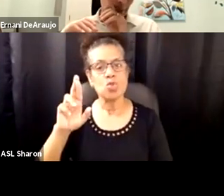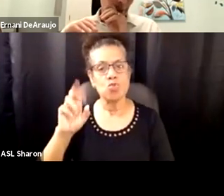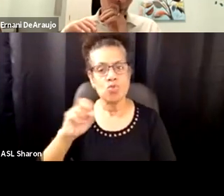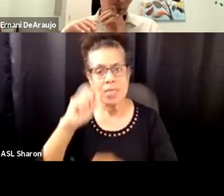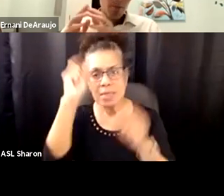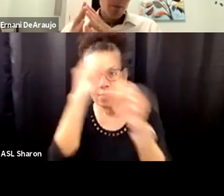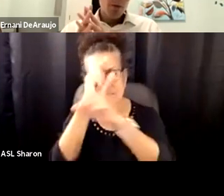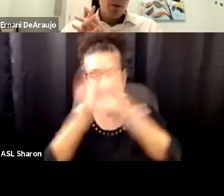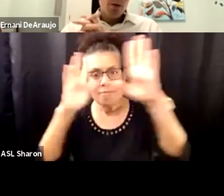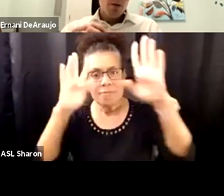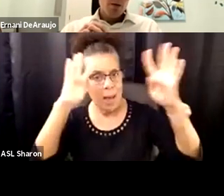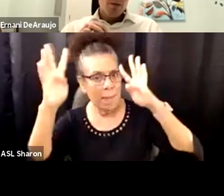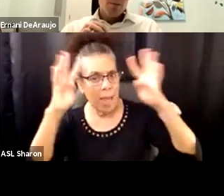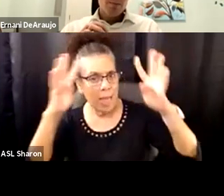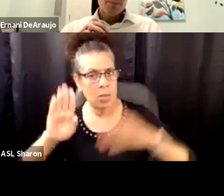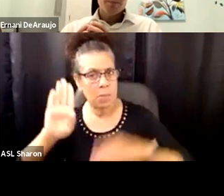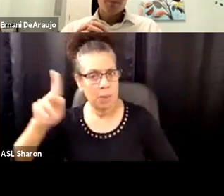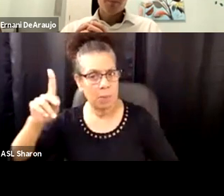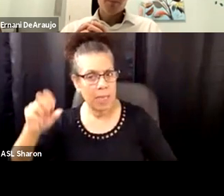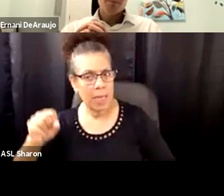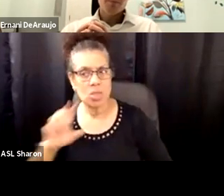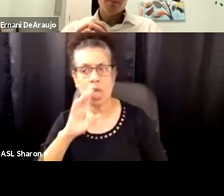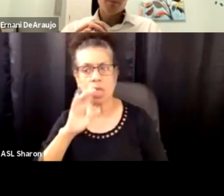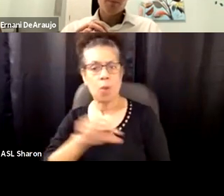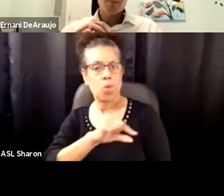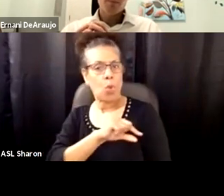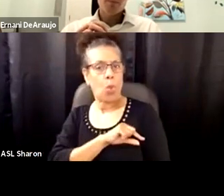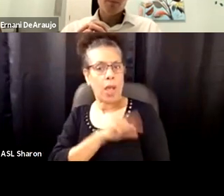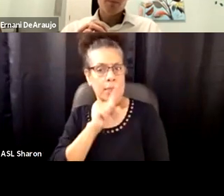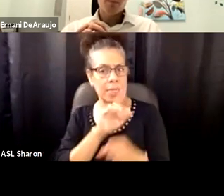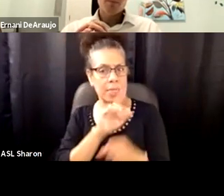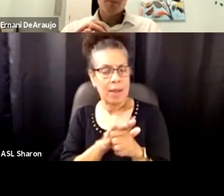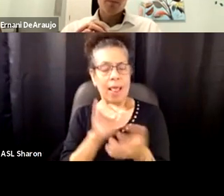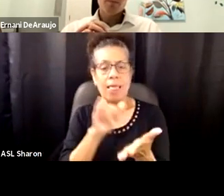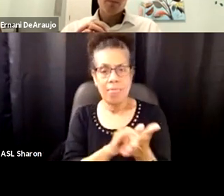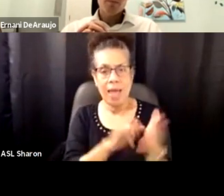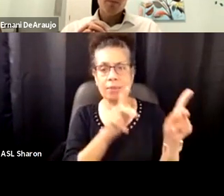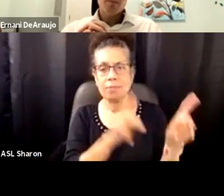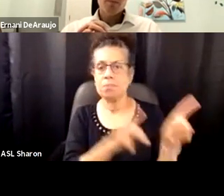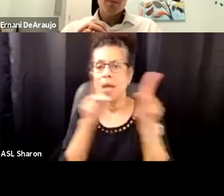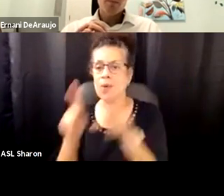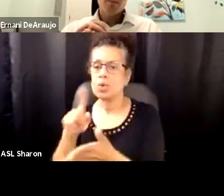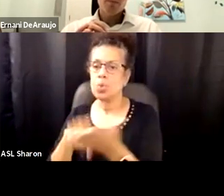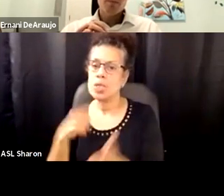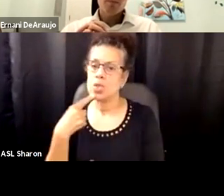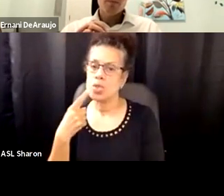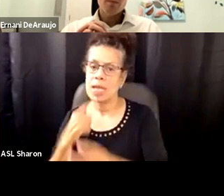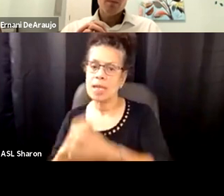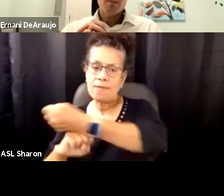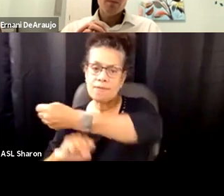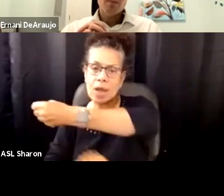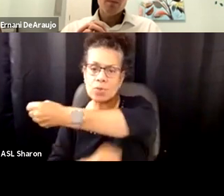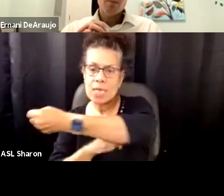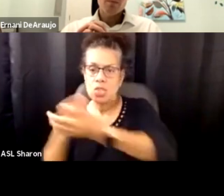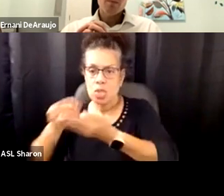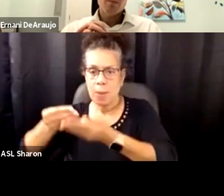so when i talk about what's the quality guarantee that is synonymous with what you've said about a foundational budget